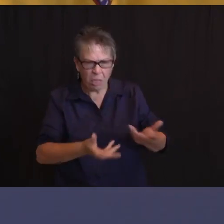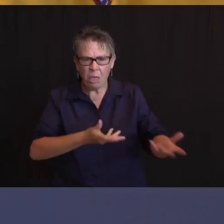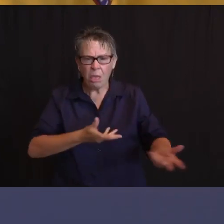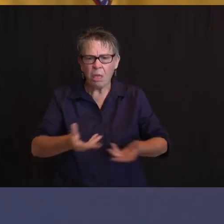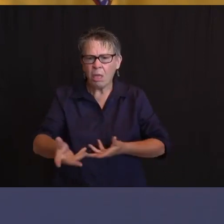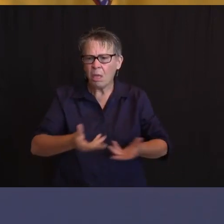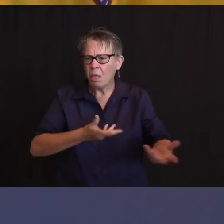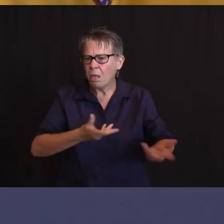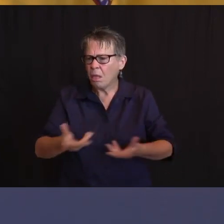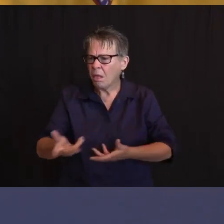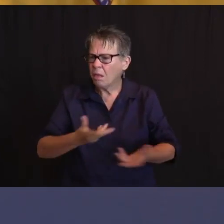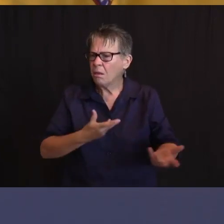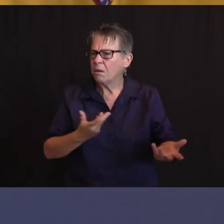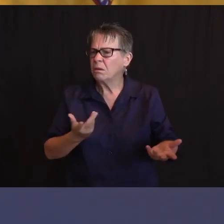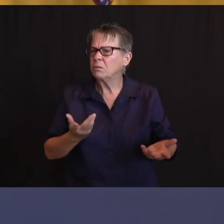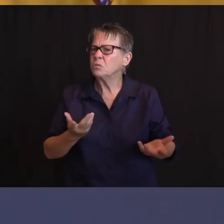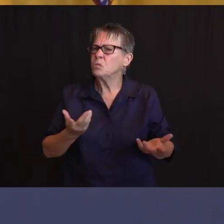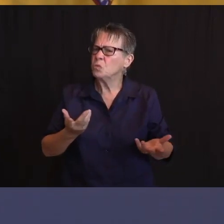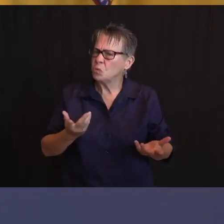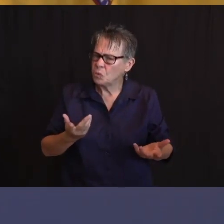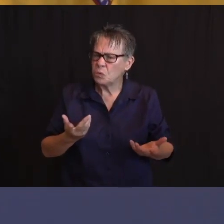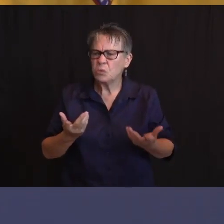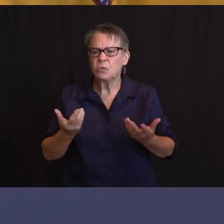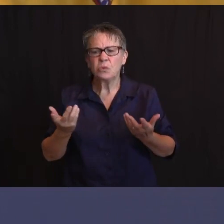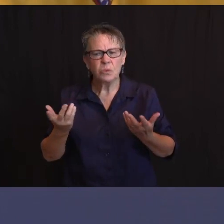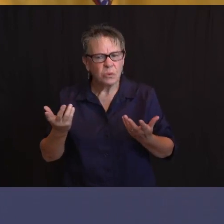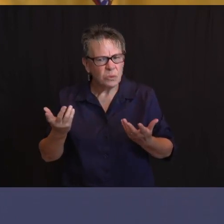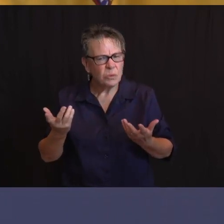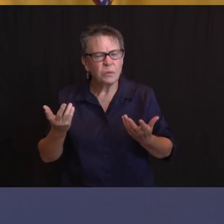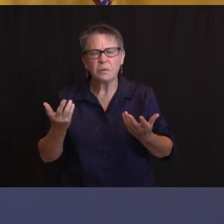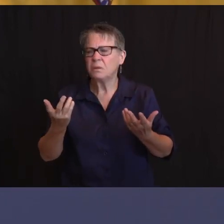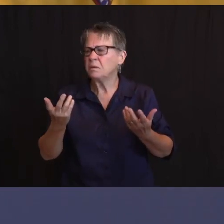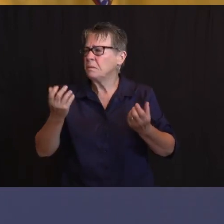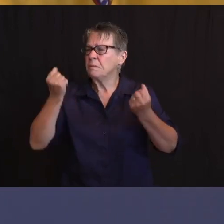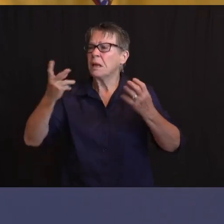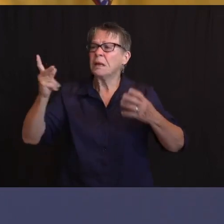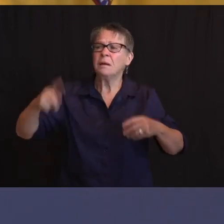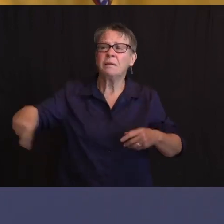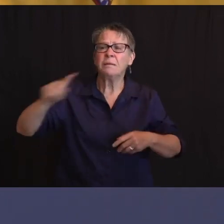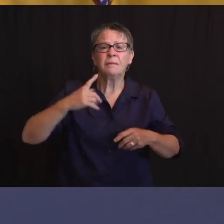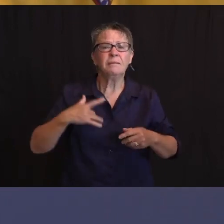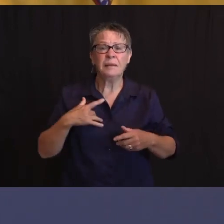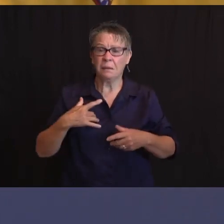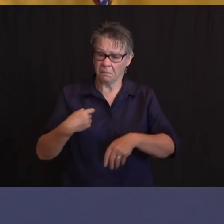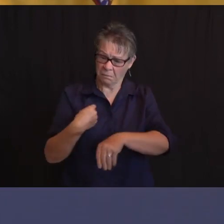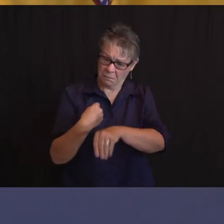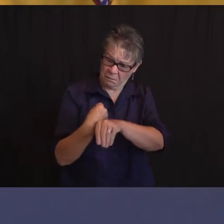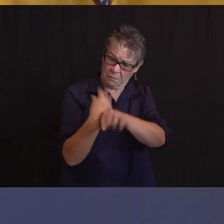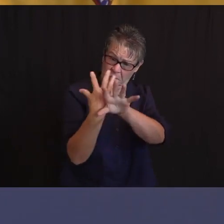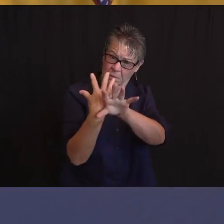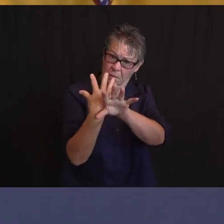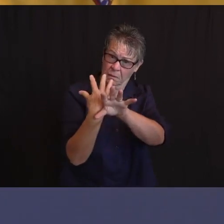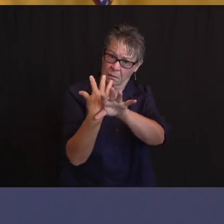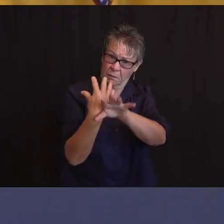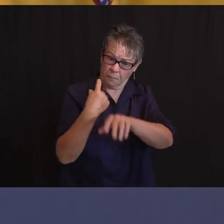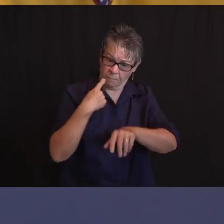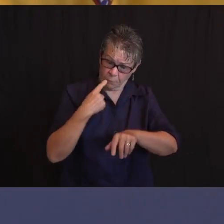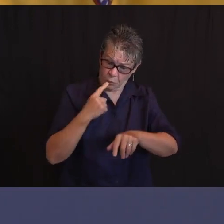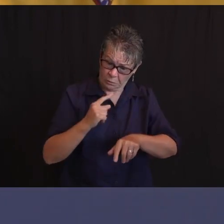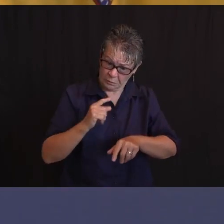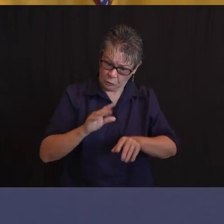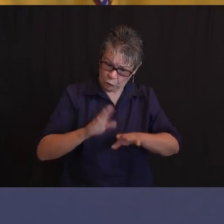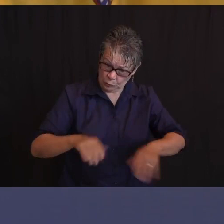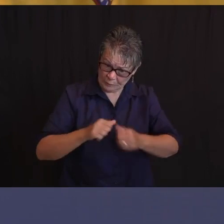in-person education was particularly damaging to that community, and we understand that,